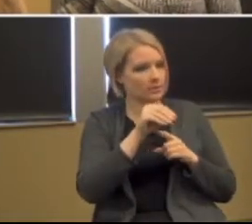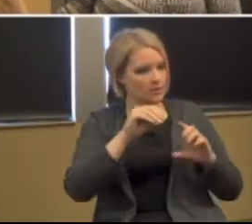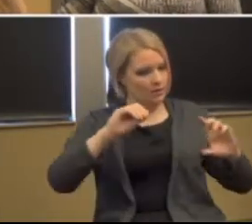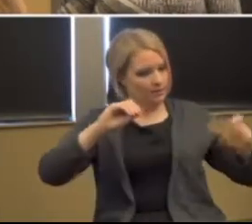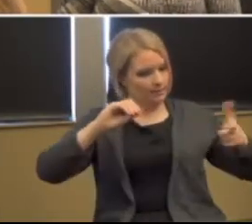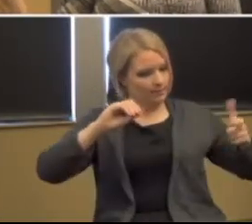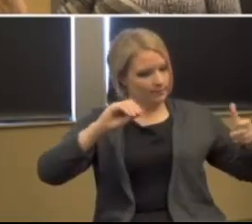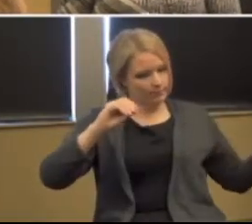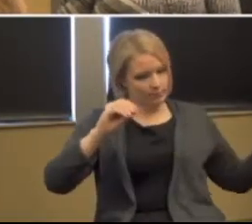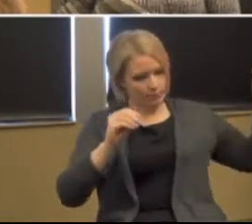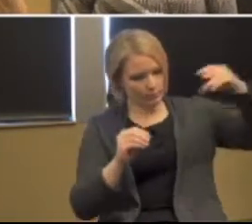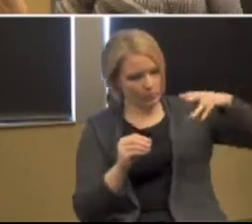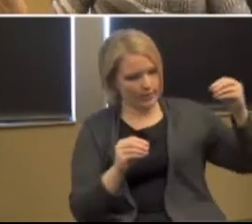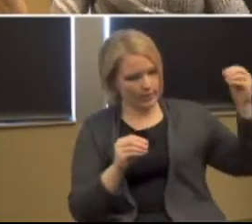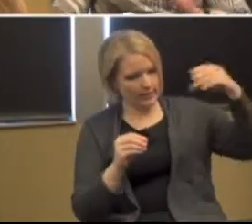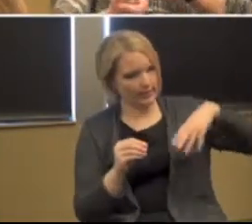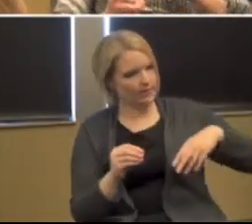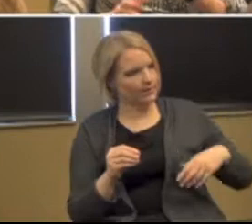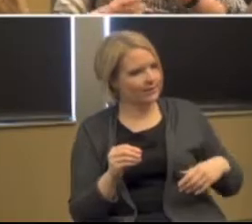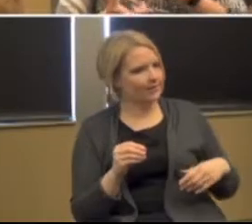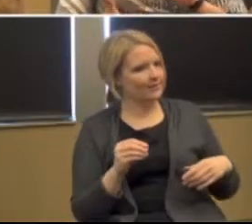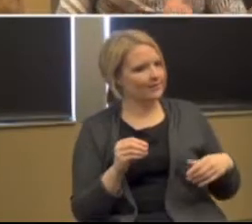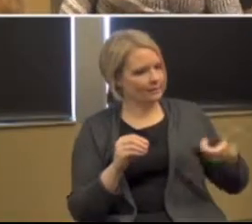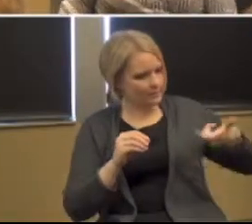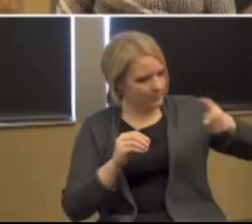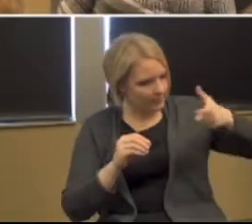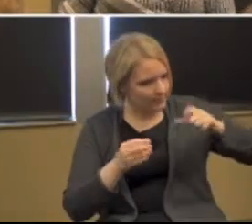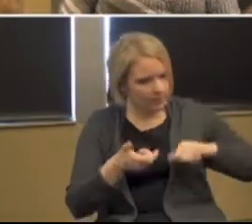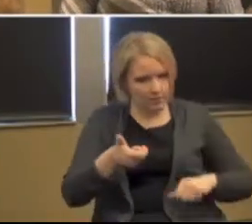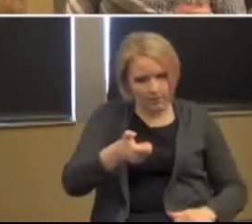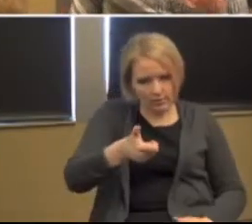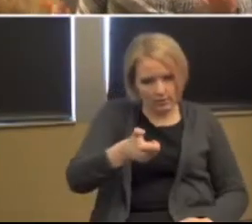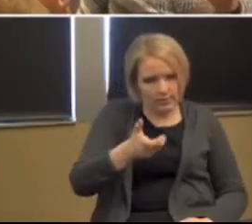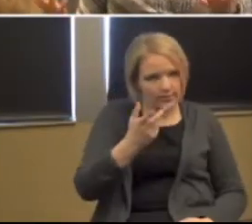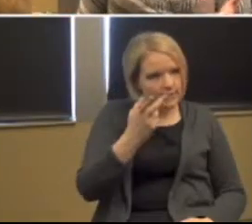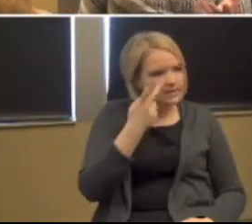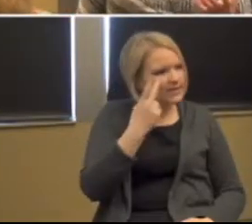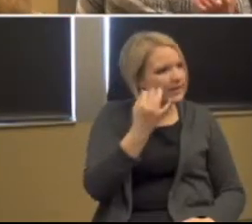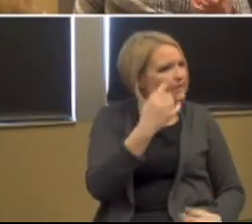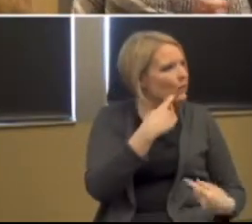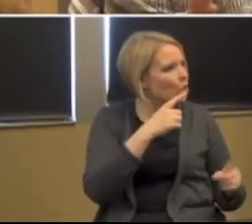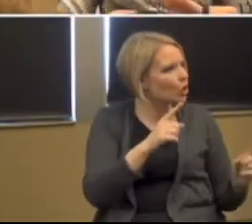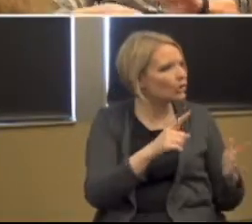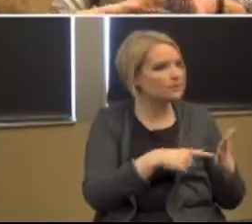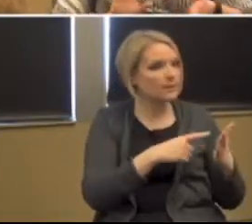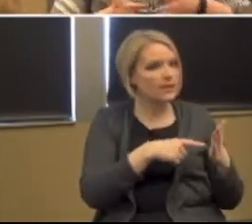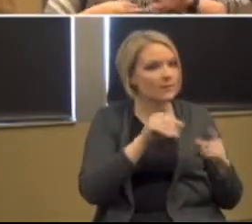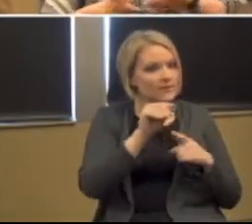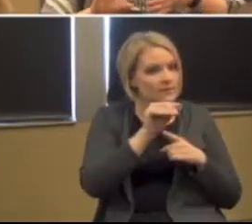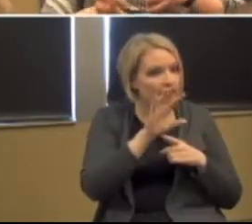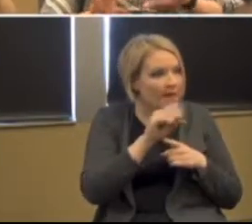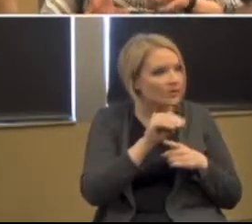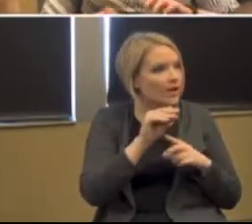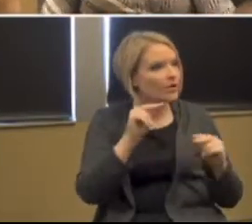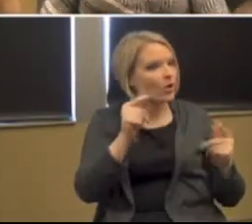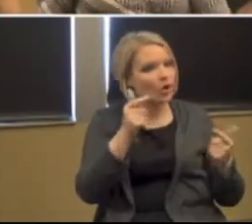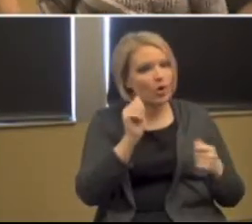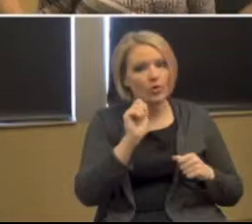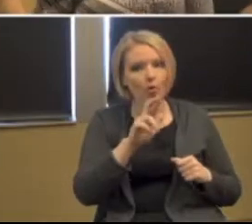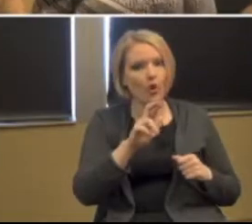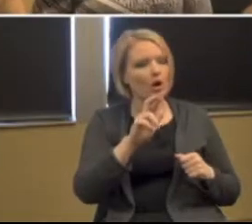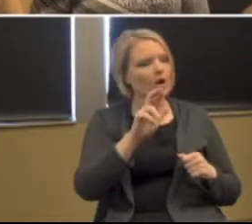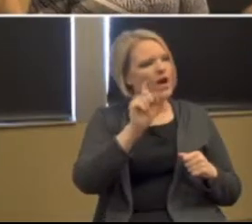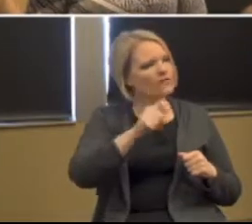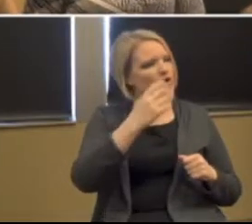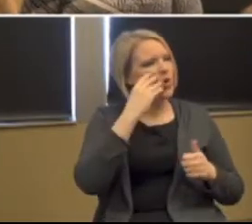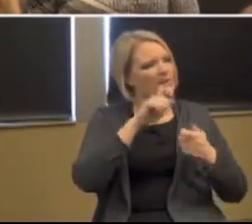batteries correctly in a flashlight. Wow. Checking to see if they work, because how many times do we have flashlights that don't work, and there's lots of skills that go into